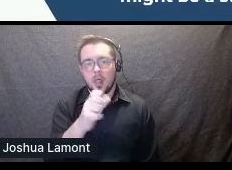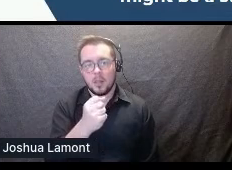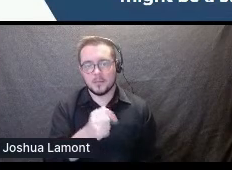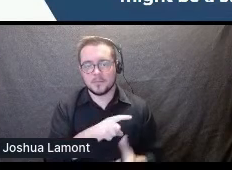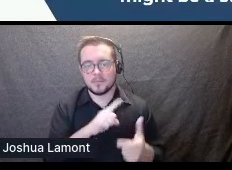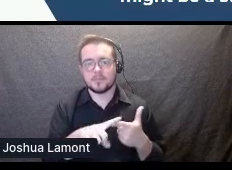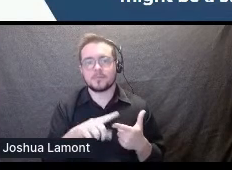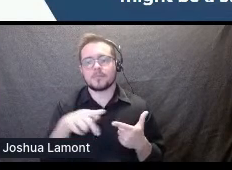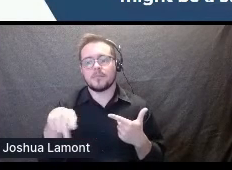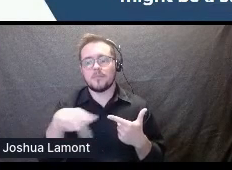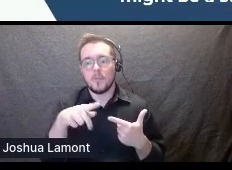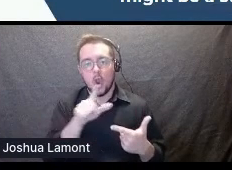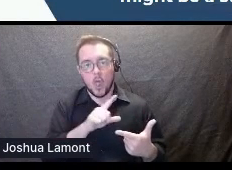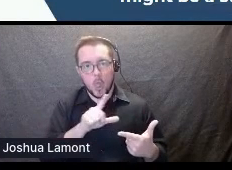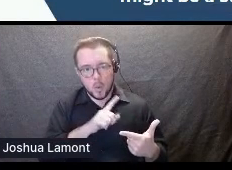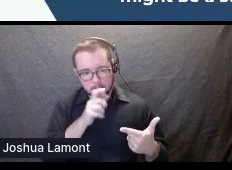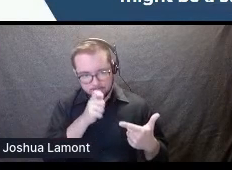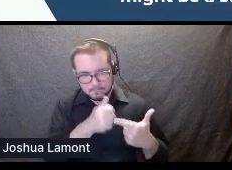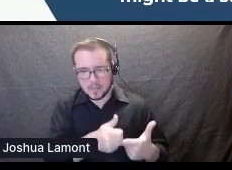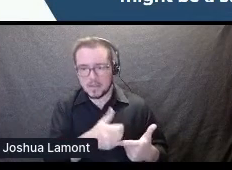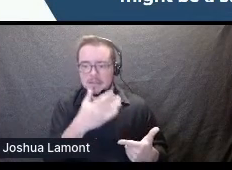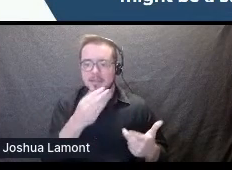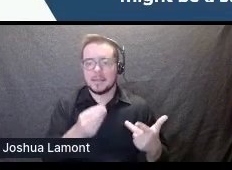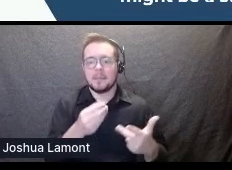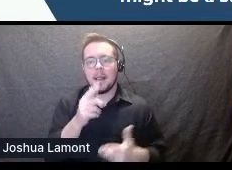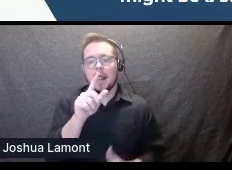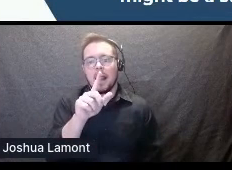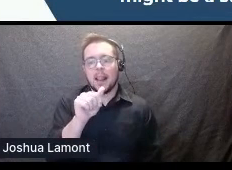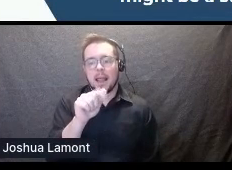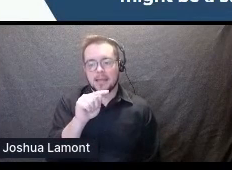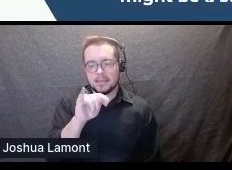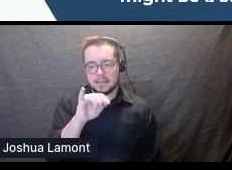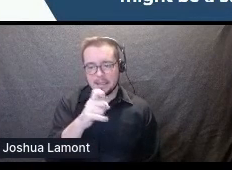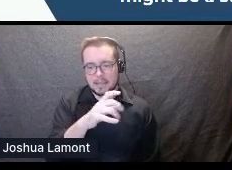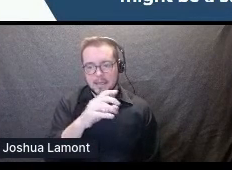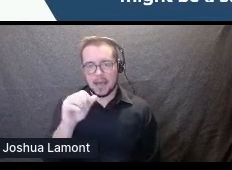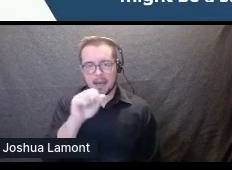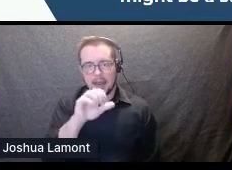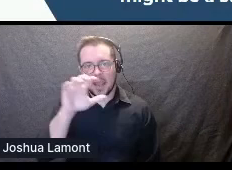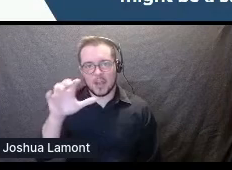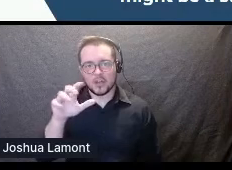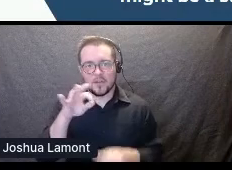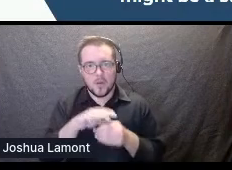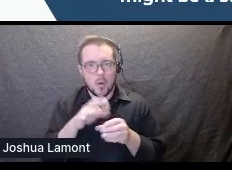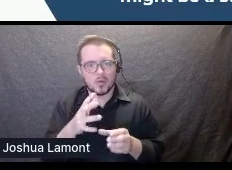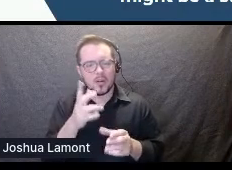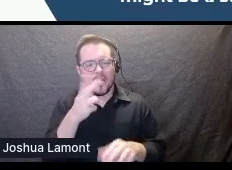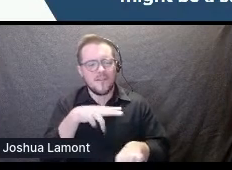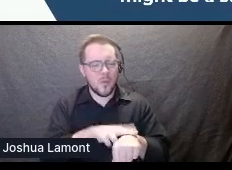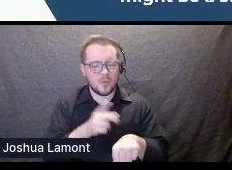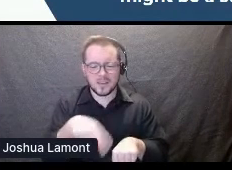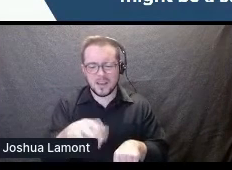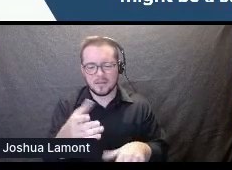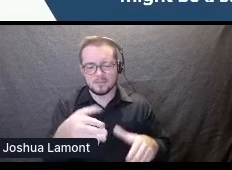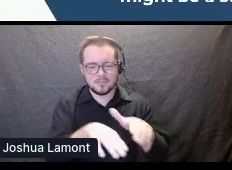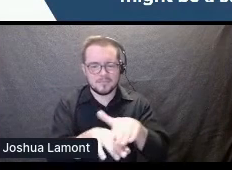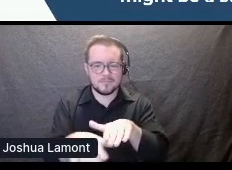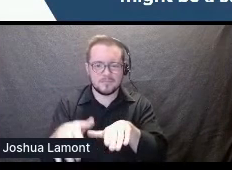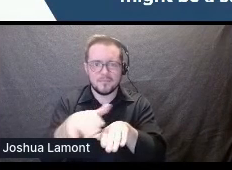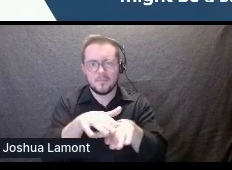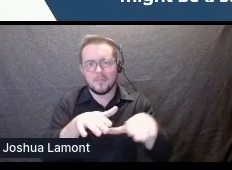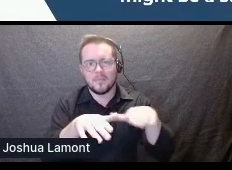and Asian voters. Of course, these categories overlap and intersect, just like systems of oppression, and we're not using this to